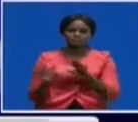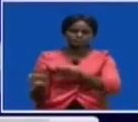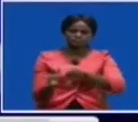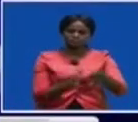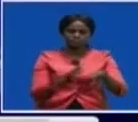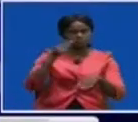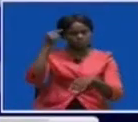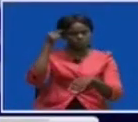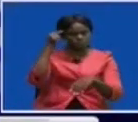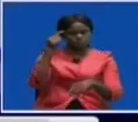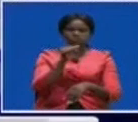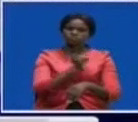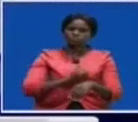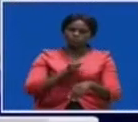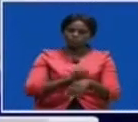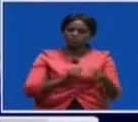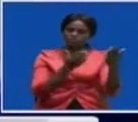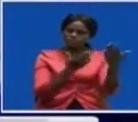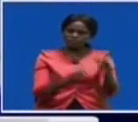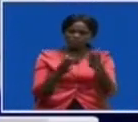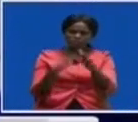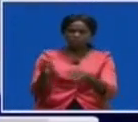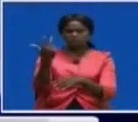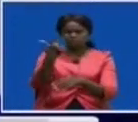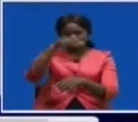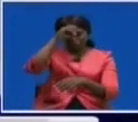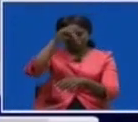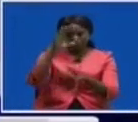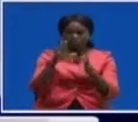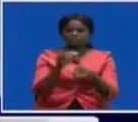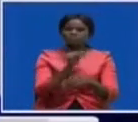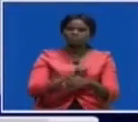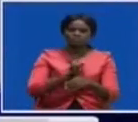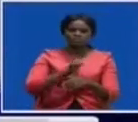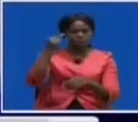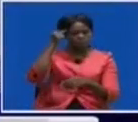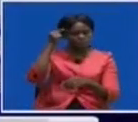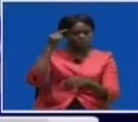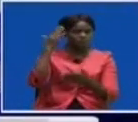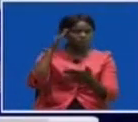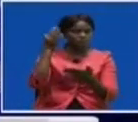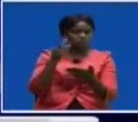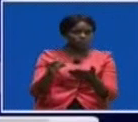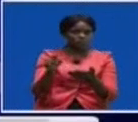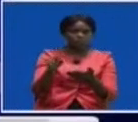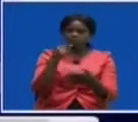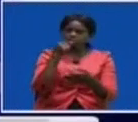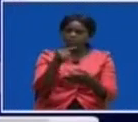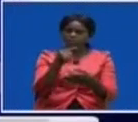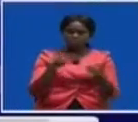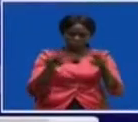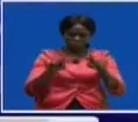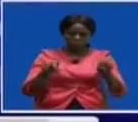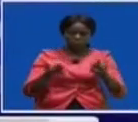Meanwhile, government has regretted the death of the 3 miners. Ministry of Mines and Minerals Development Permanent Secretary Paul Chanda says